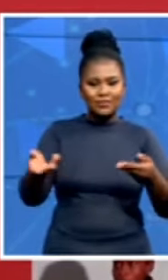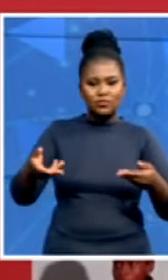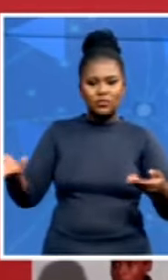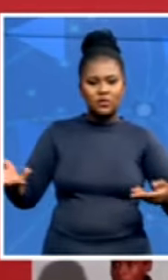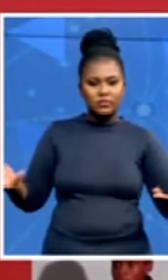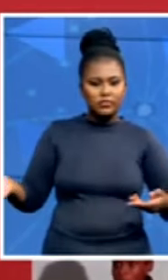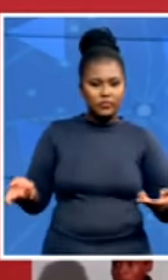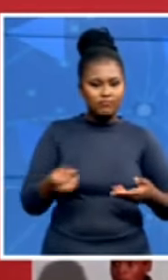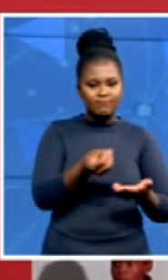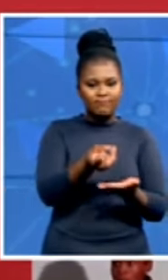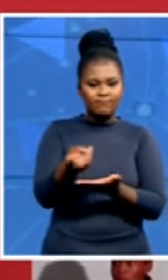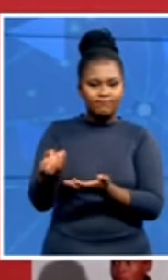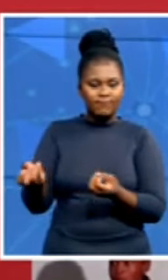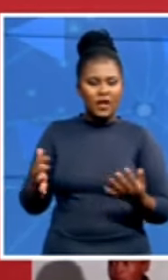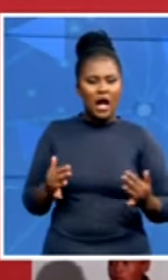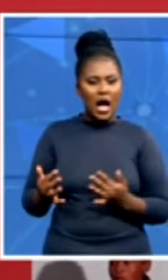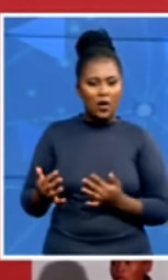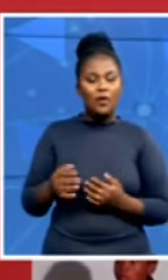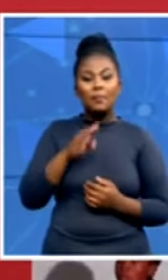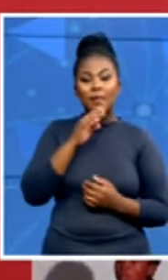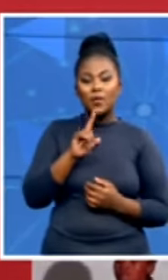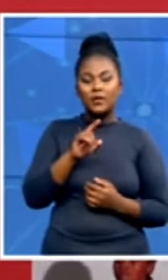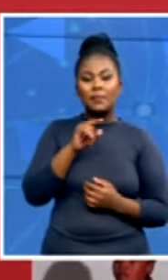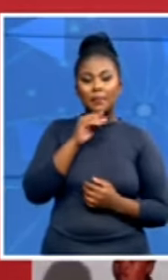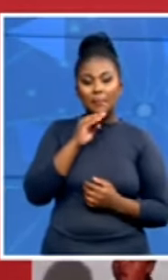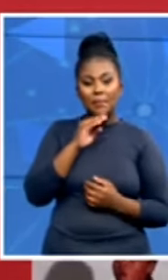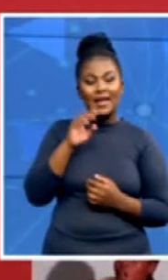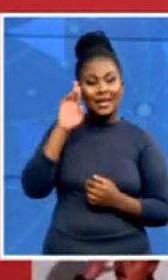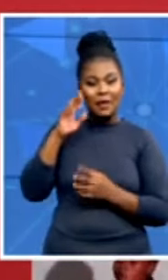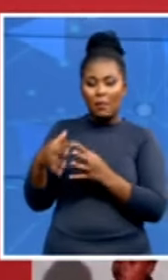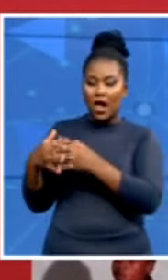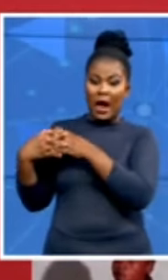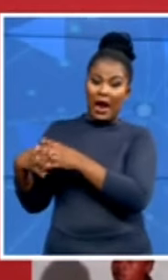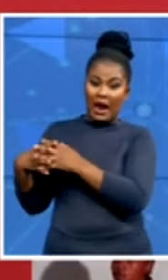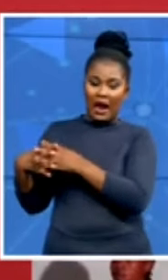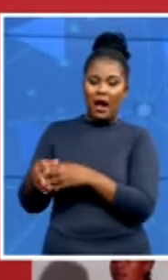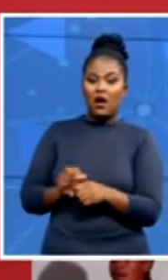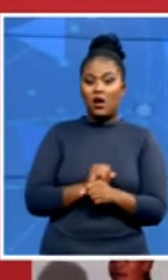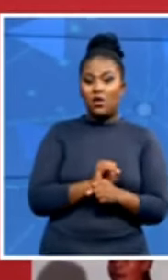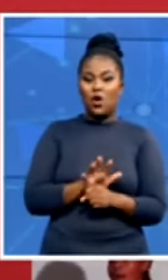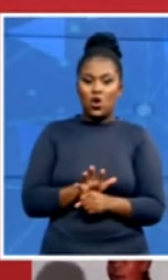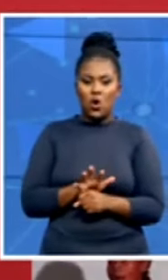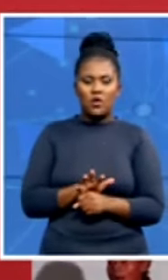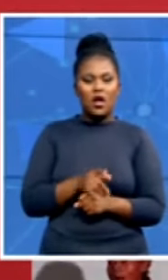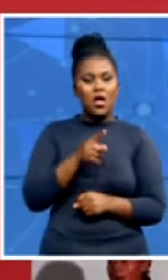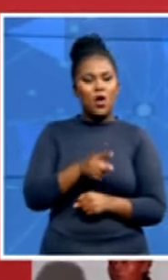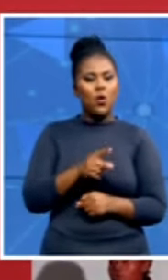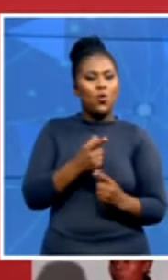taking into account the unrest and COVID-19, to what extent are you using procurement as government as a policy